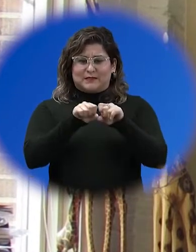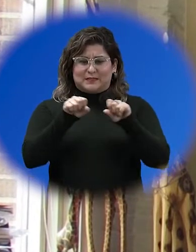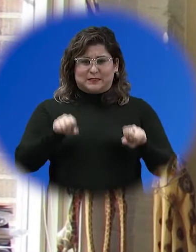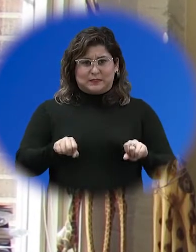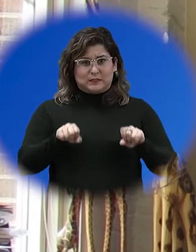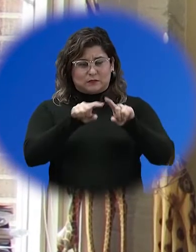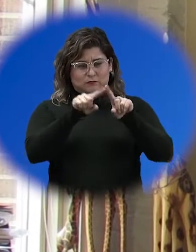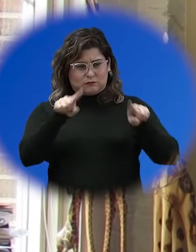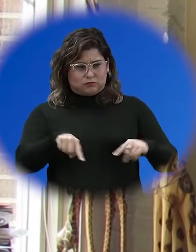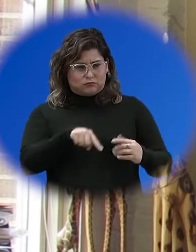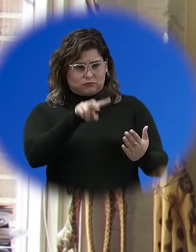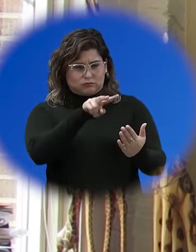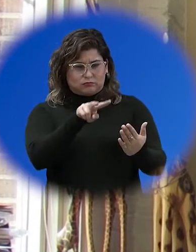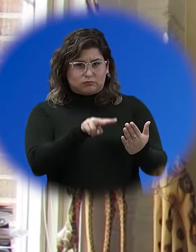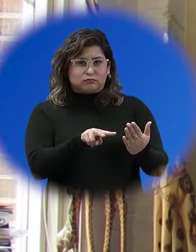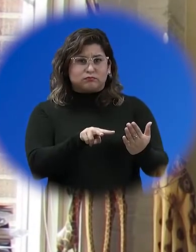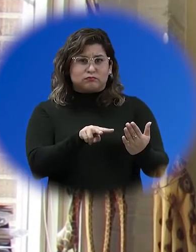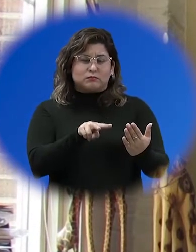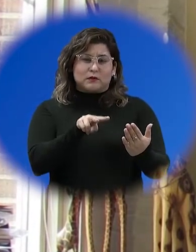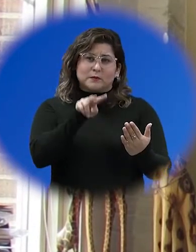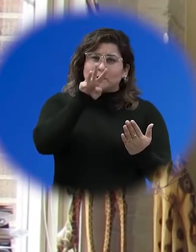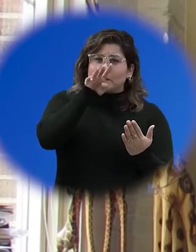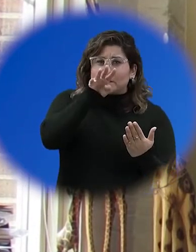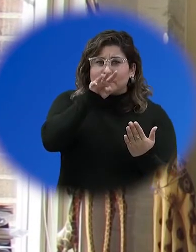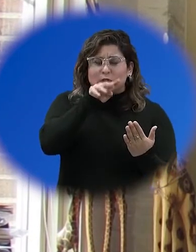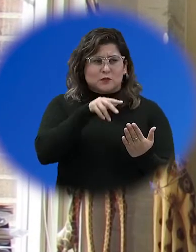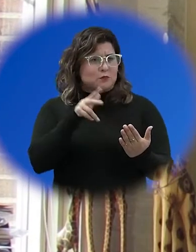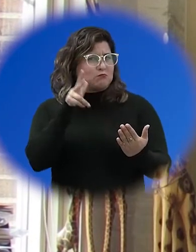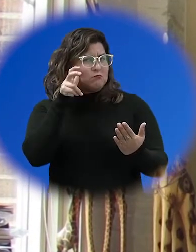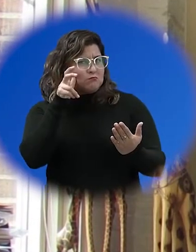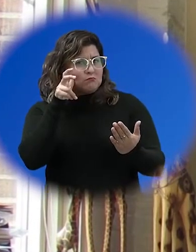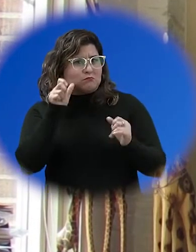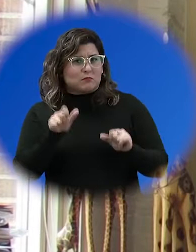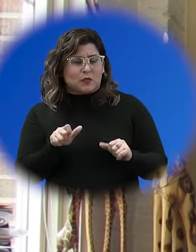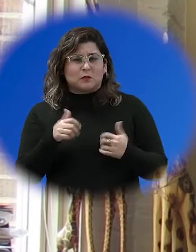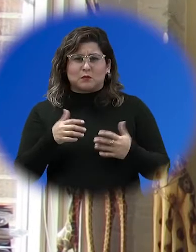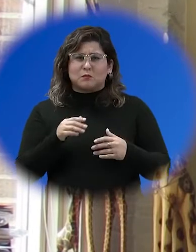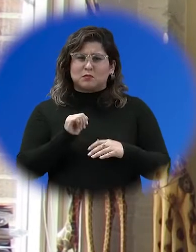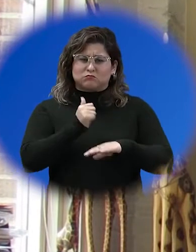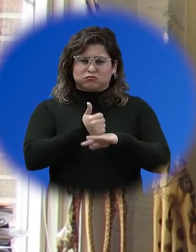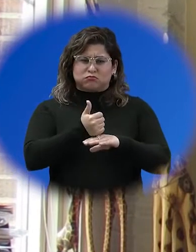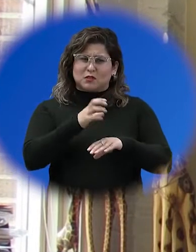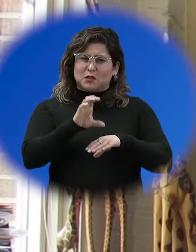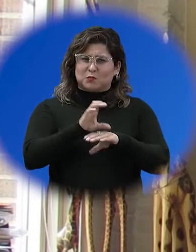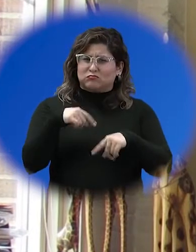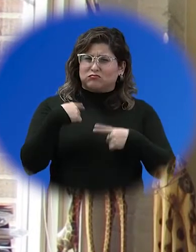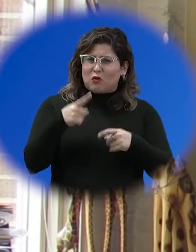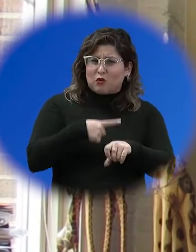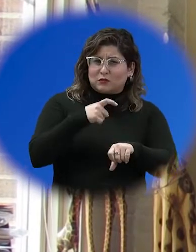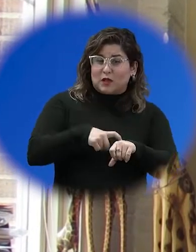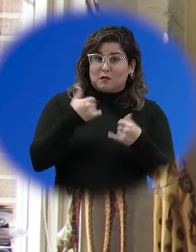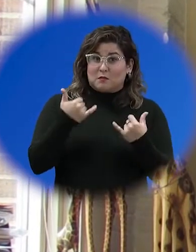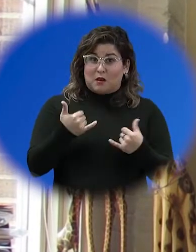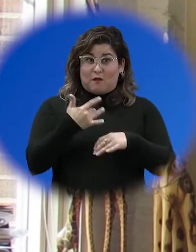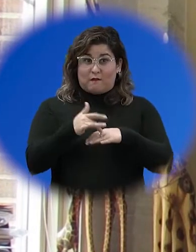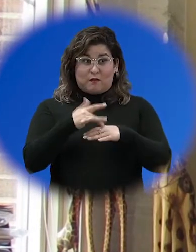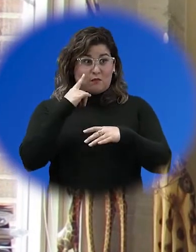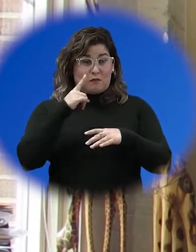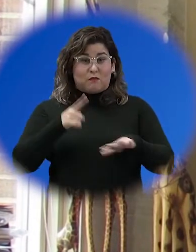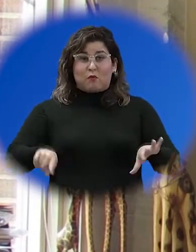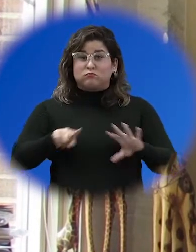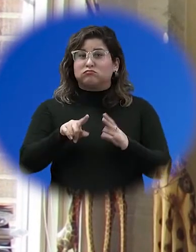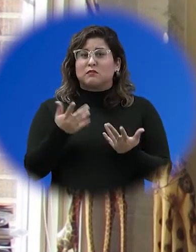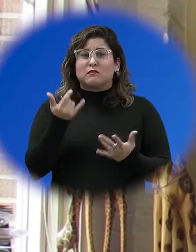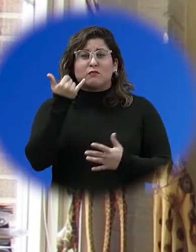ability to have a system speak out the interface. This has been around for a long time in computers, but making